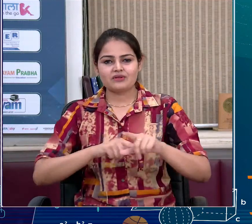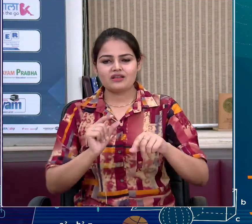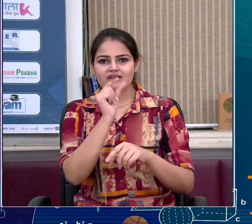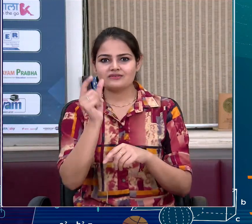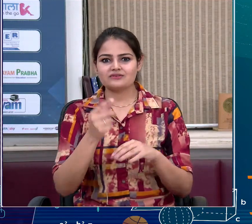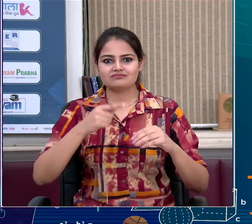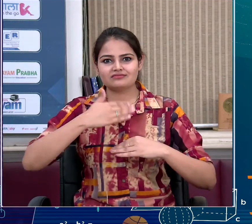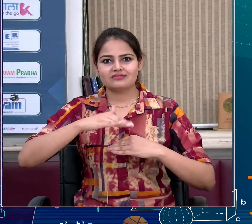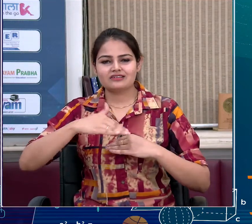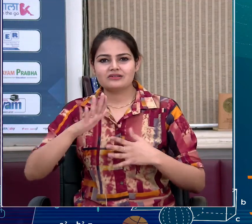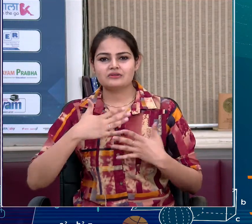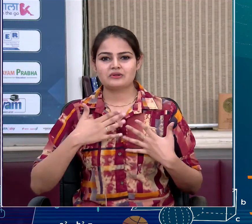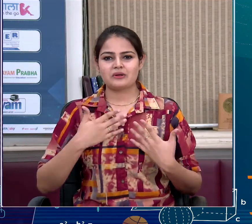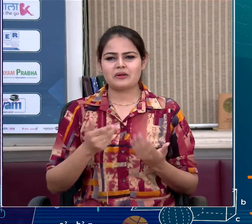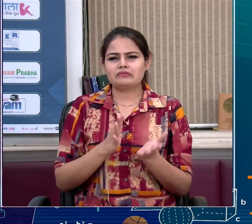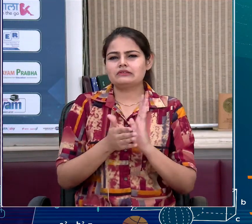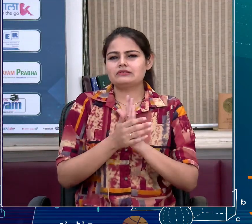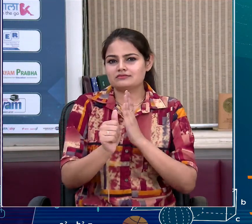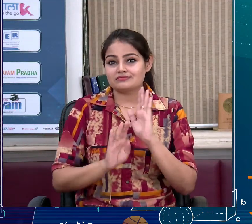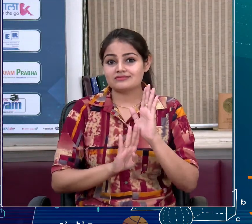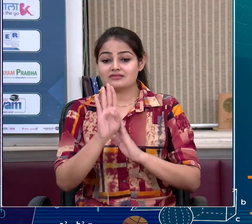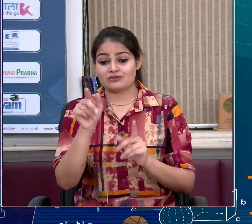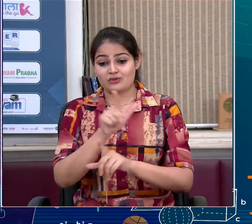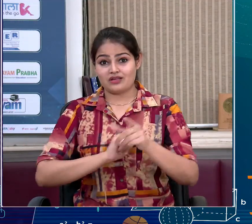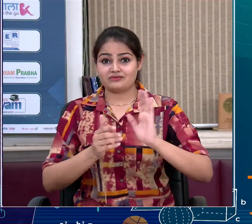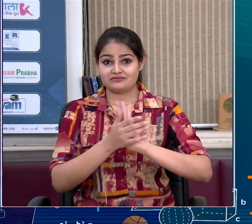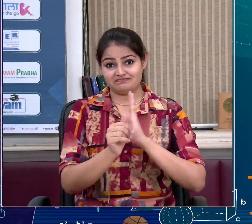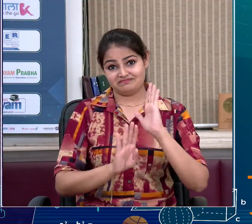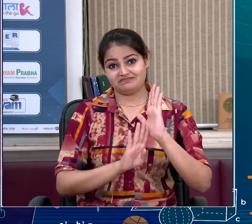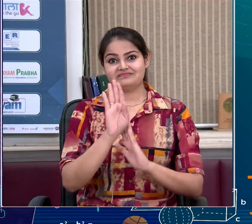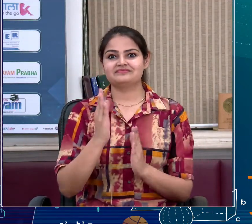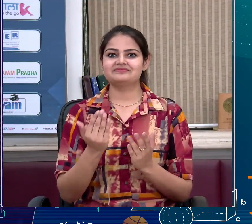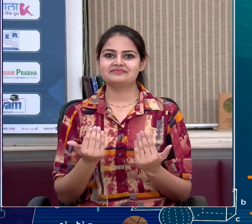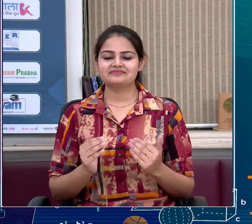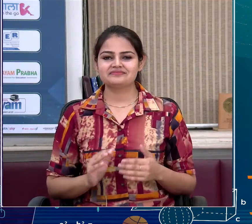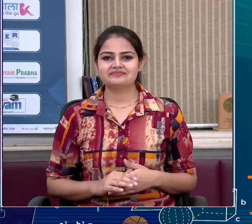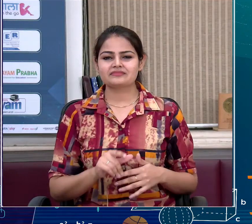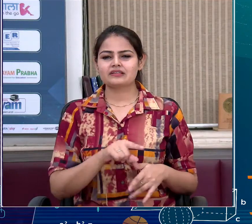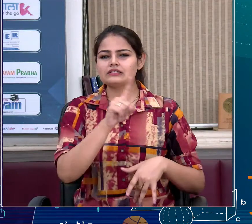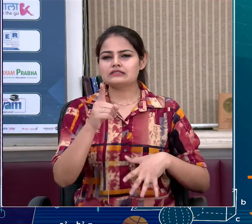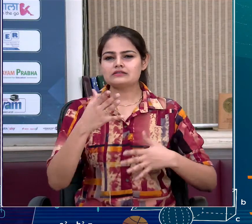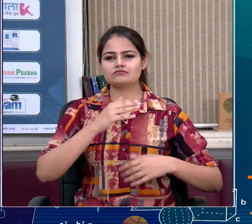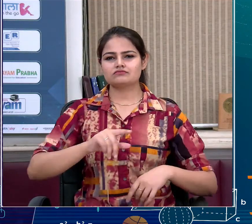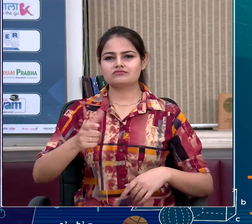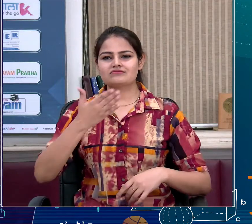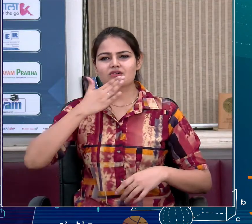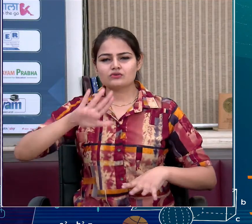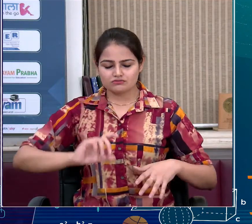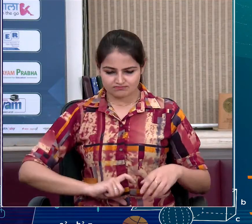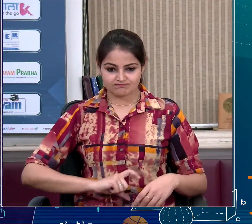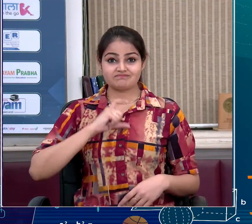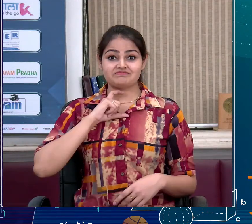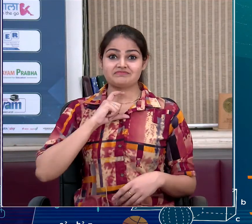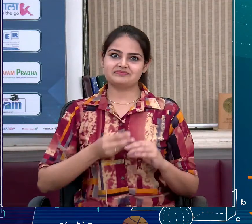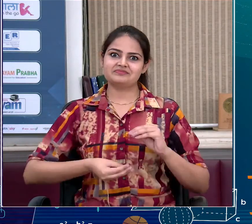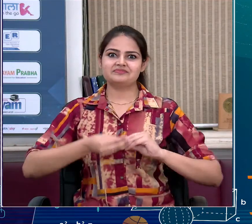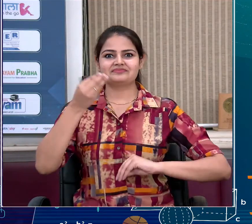reading skills plus your speaking language skills, and it will make you more confident.